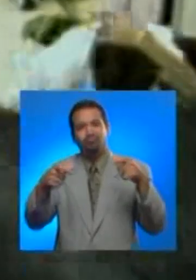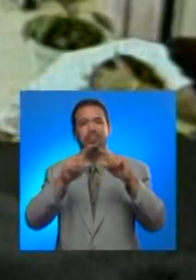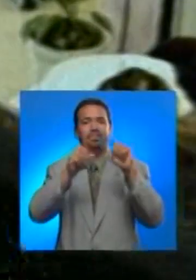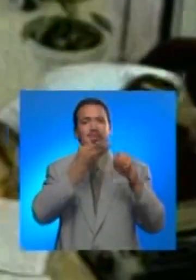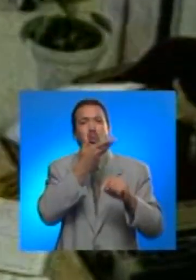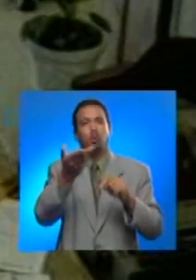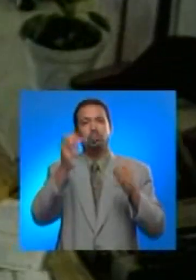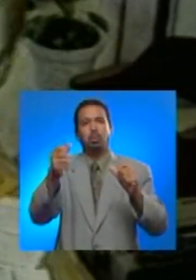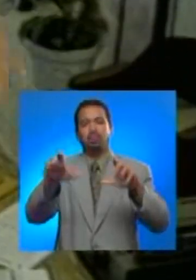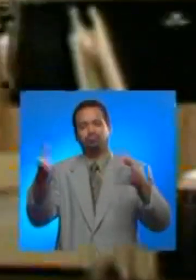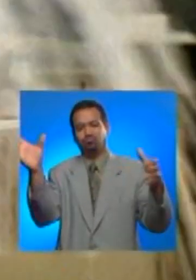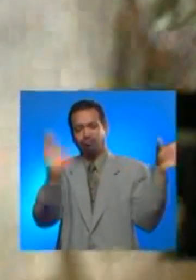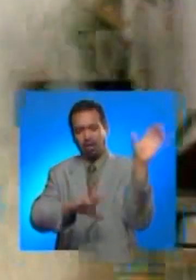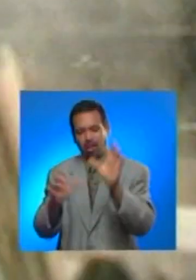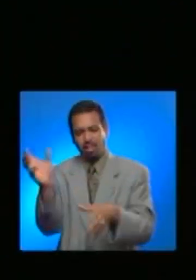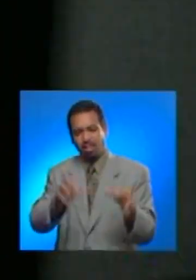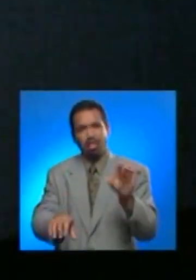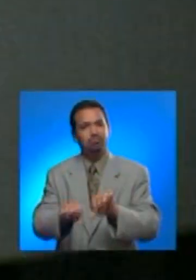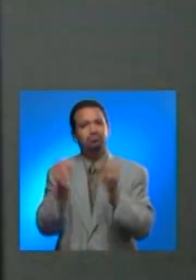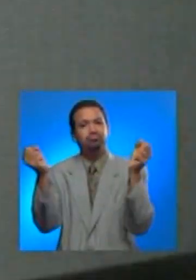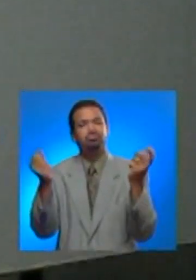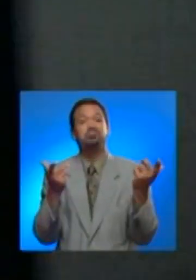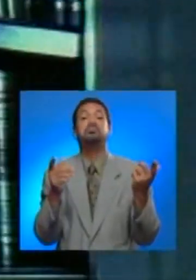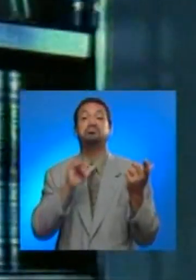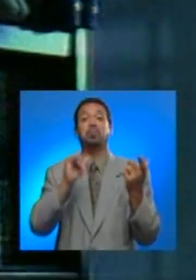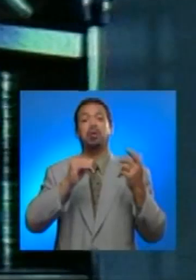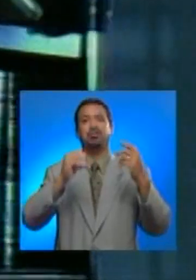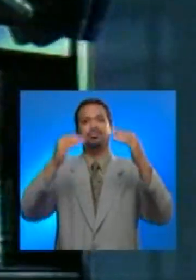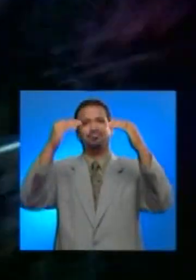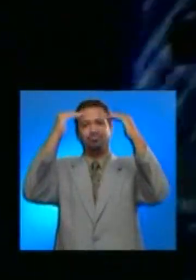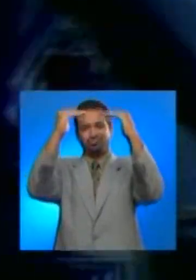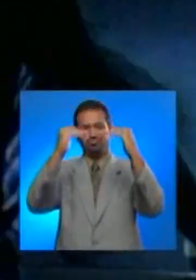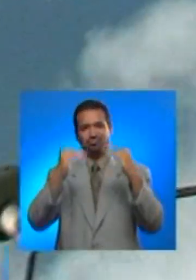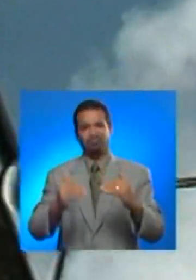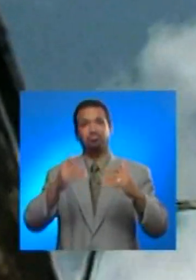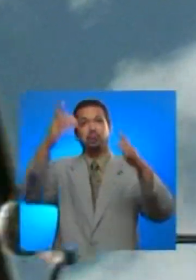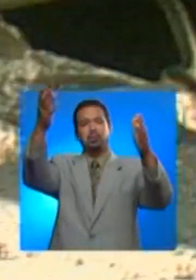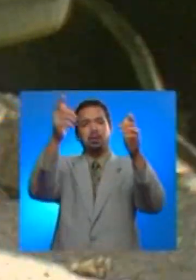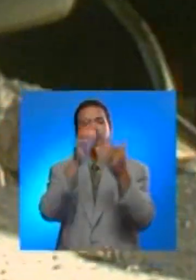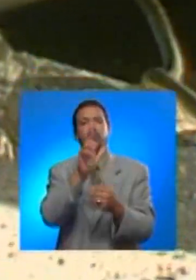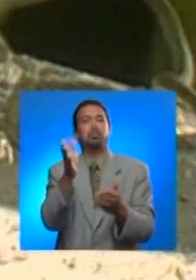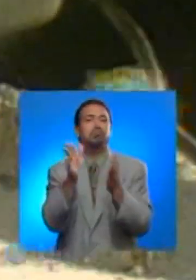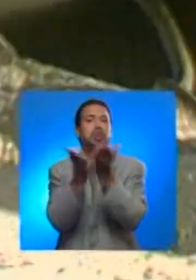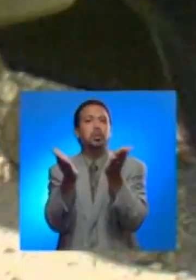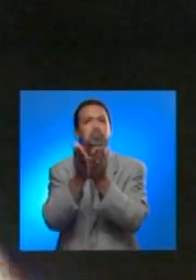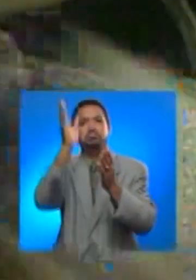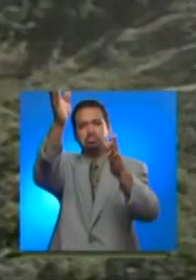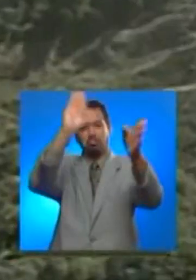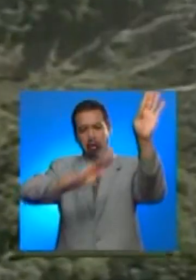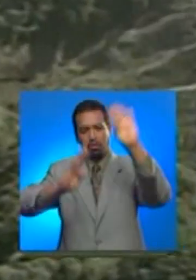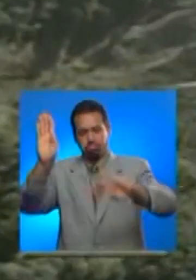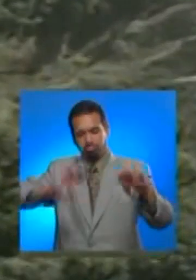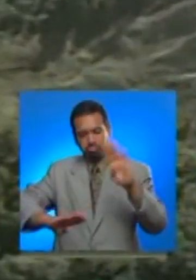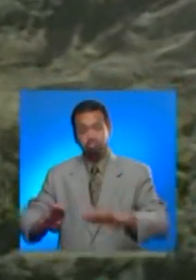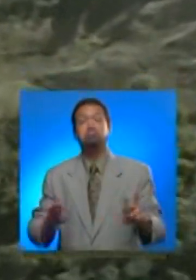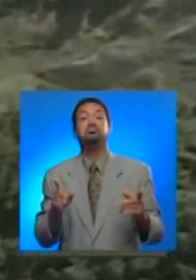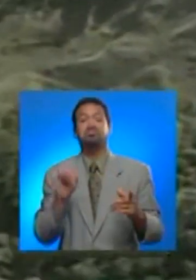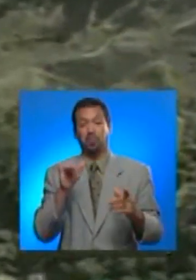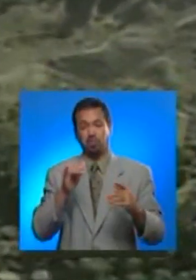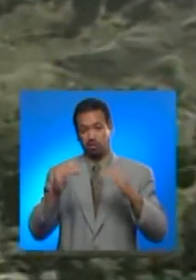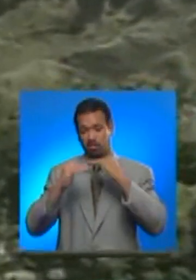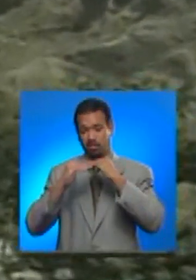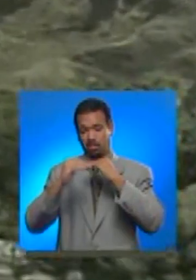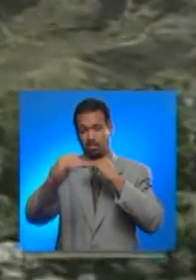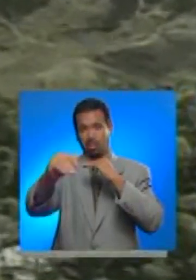furniture may break. Objects may fall from shelves. Low-quality constructions will likely be damaged. Soil may